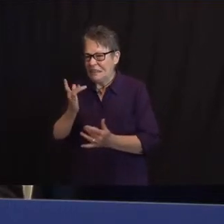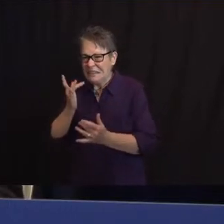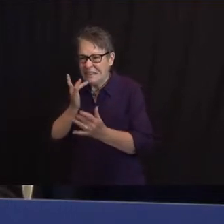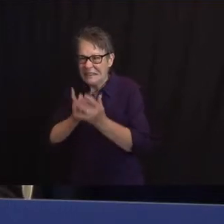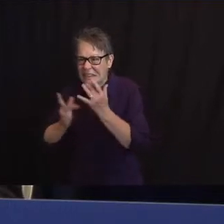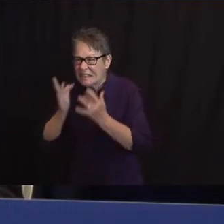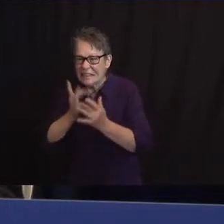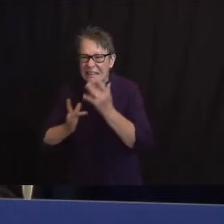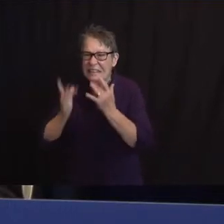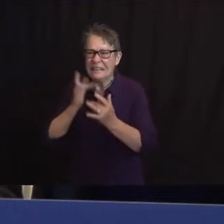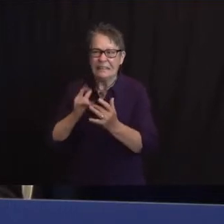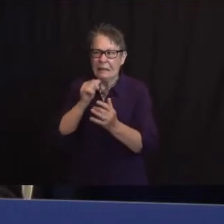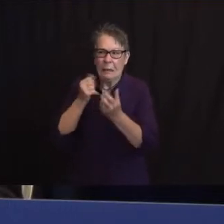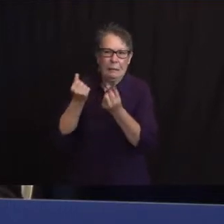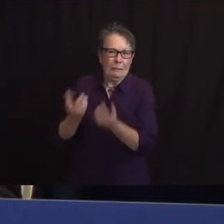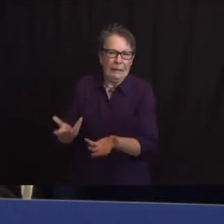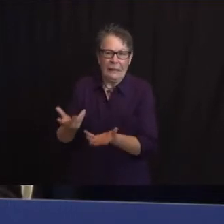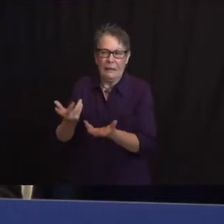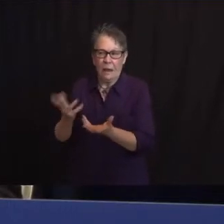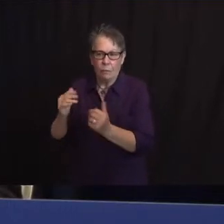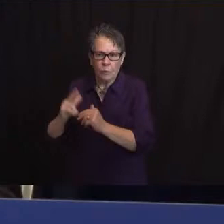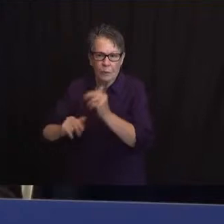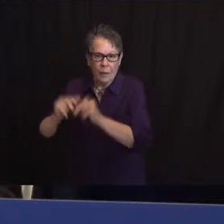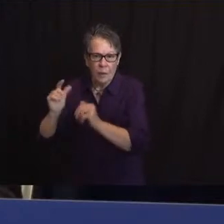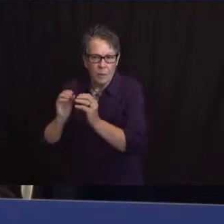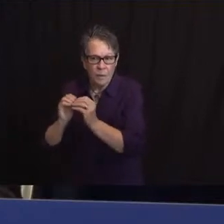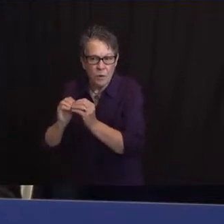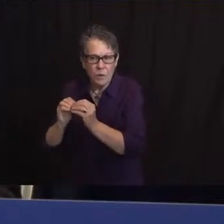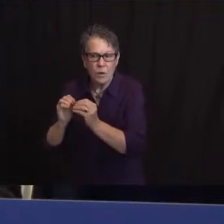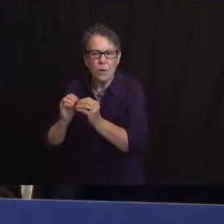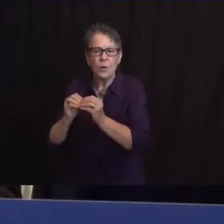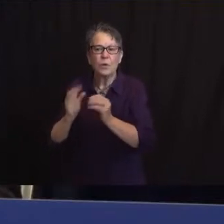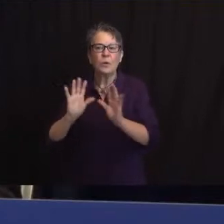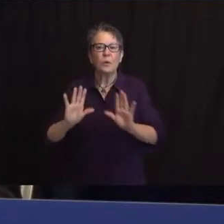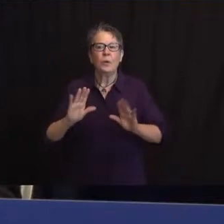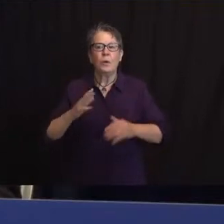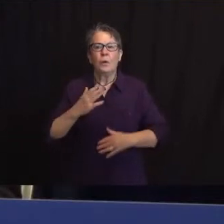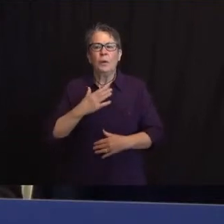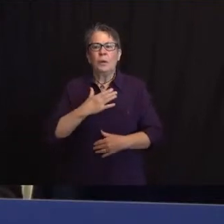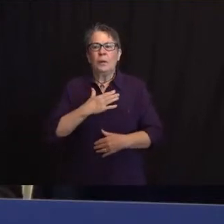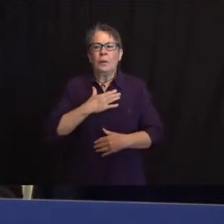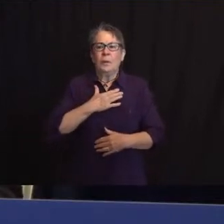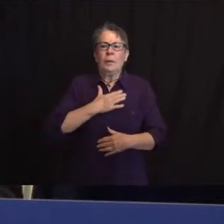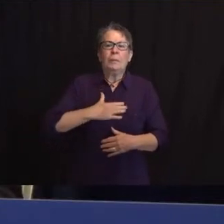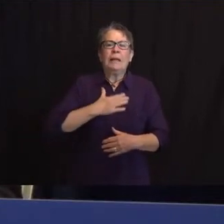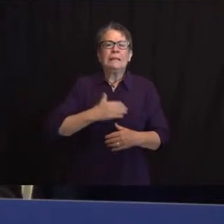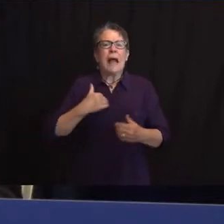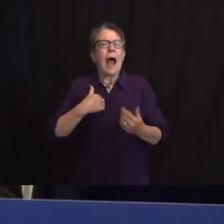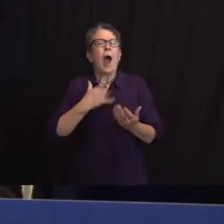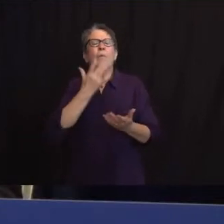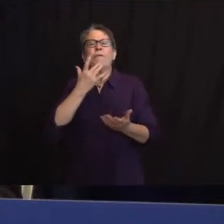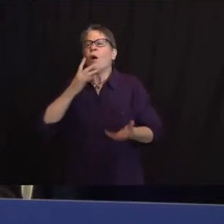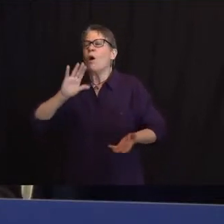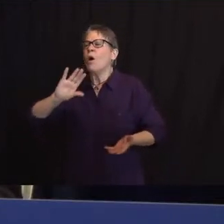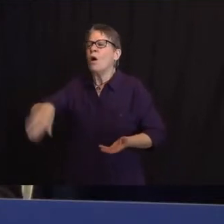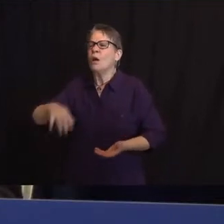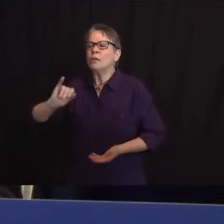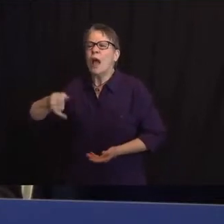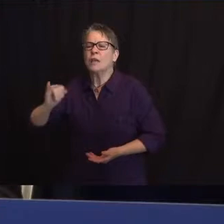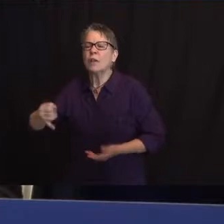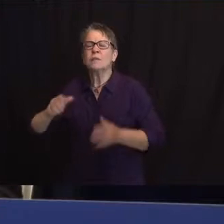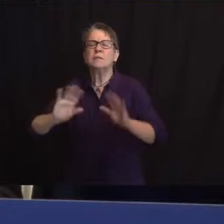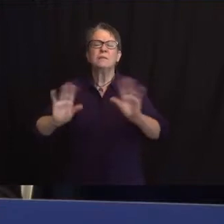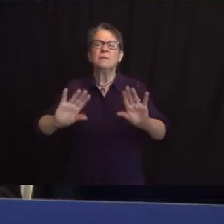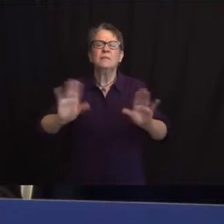be vaccinated, please take whatever vaccination is available to you. All three of these vaccines have been found to